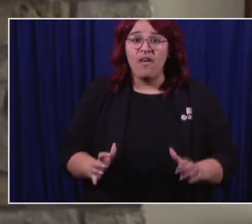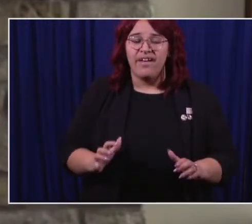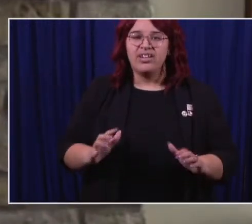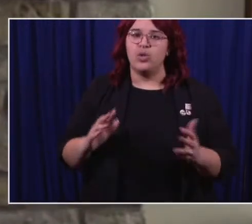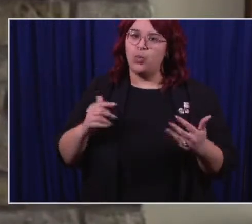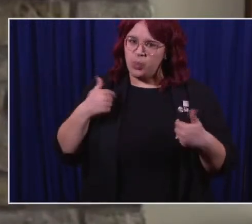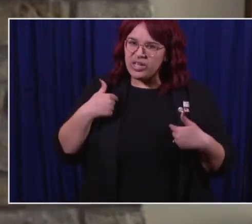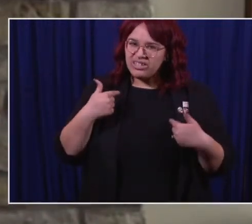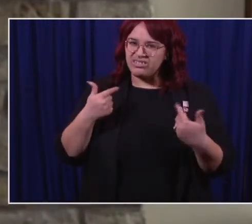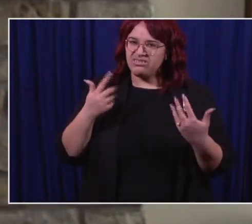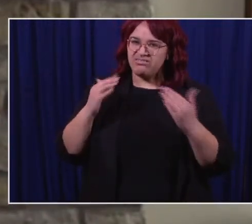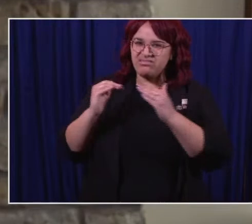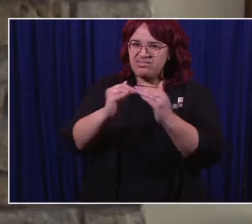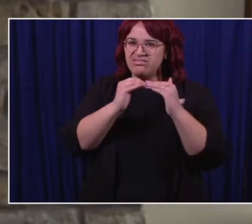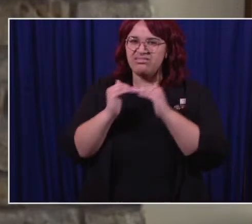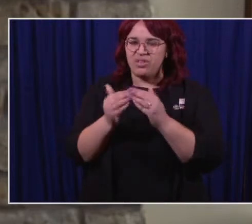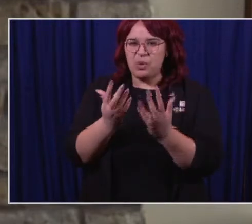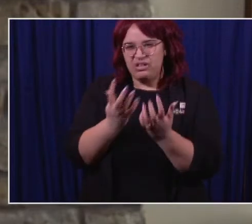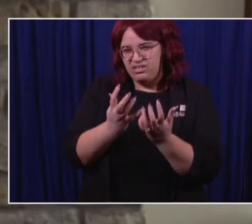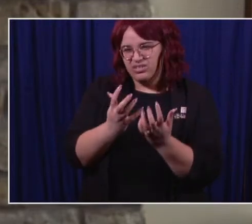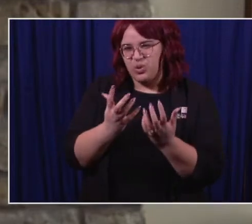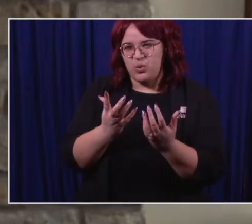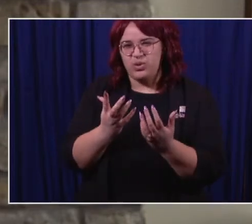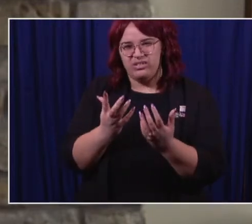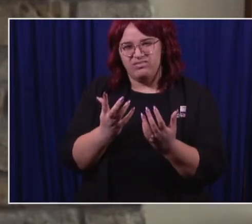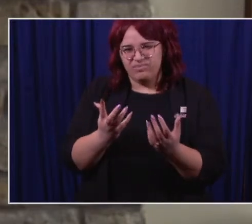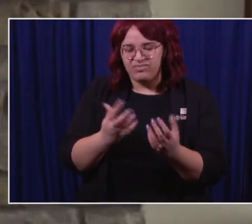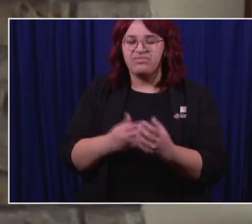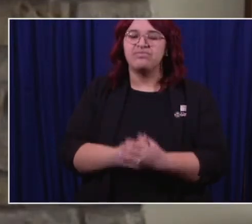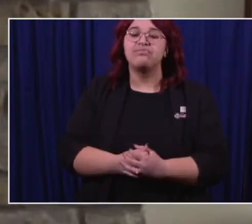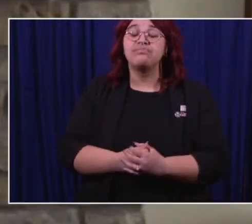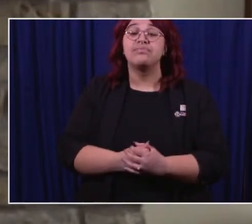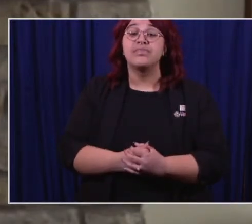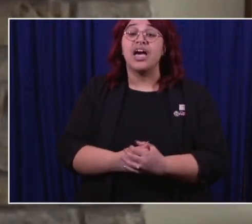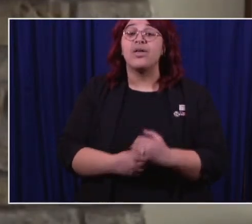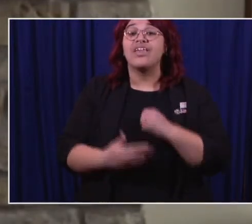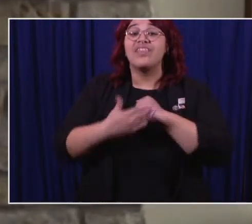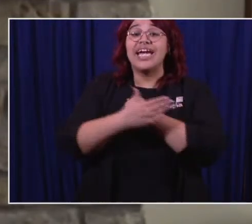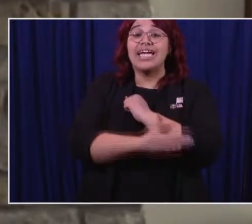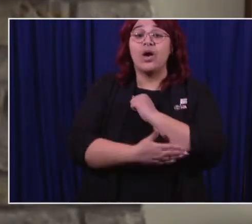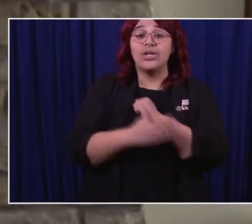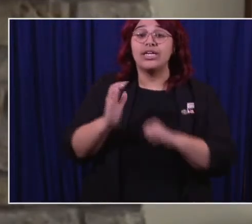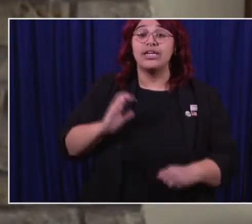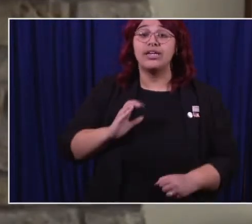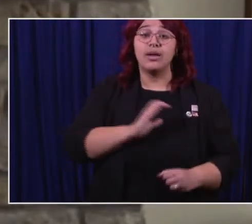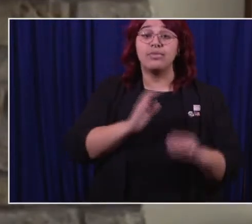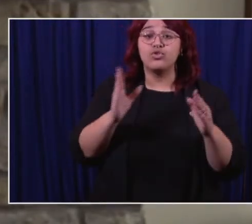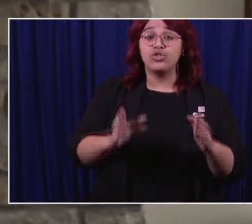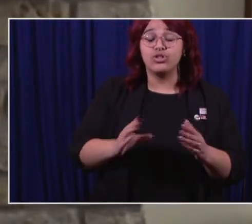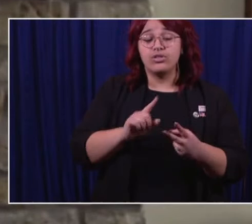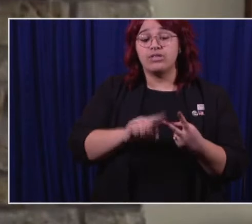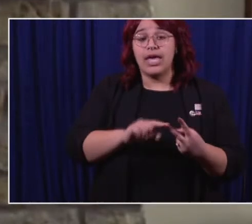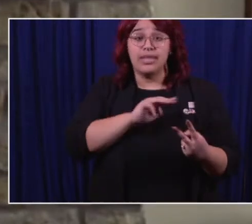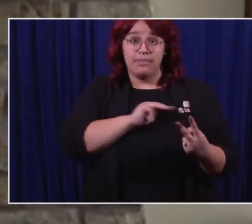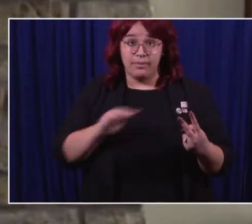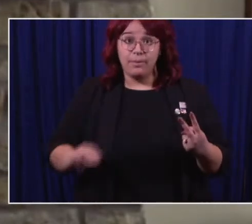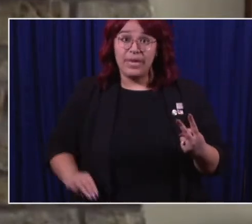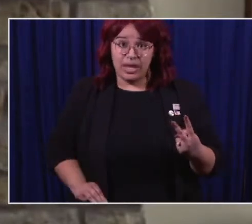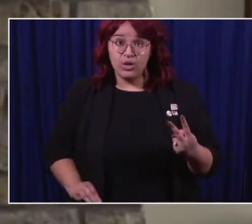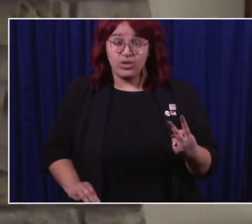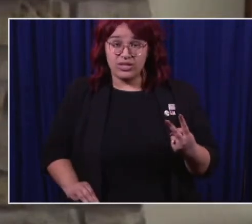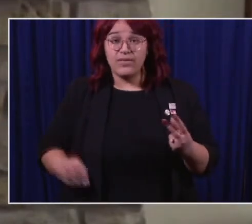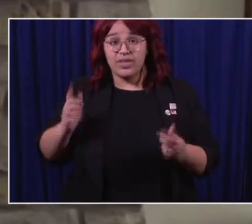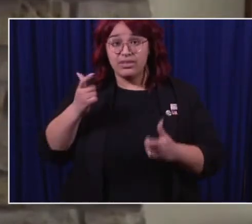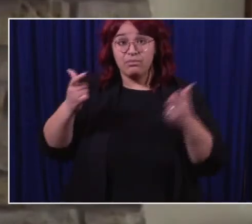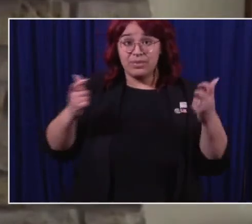not that good. The county commissioners and the mayors of our major cities that